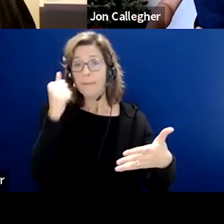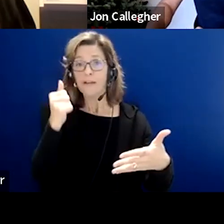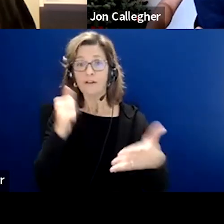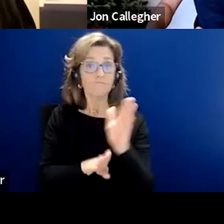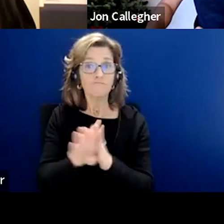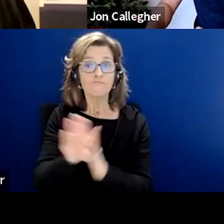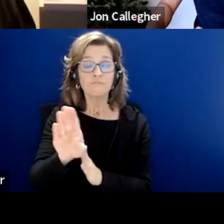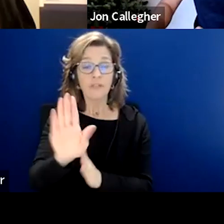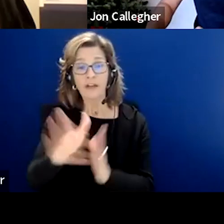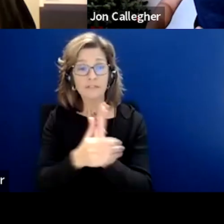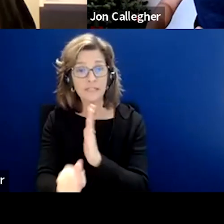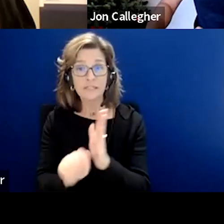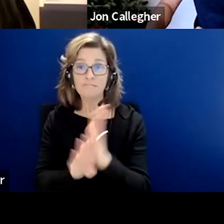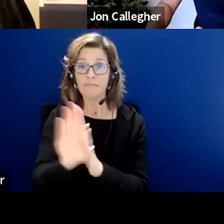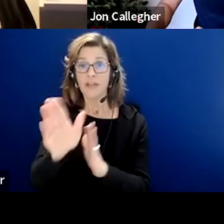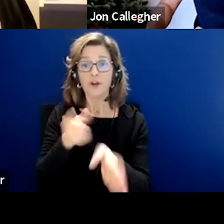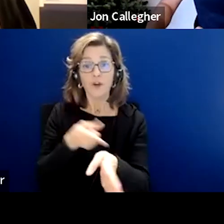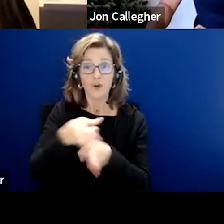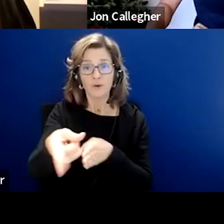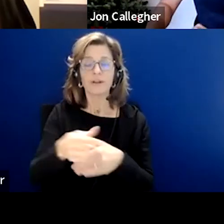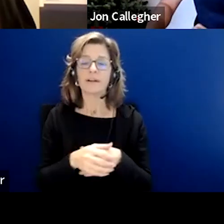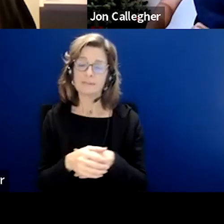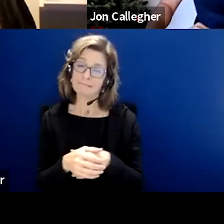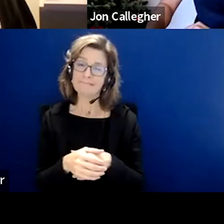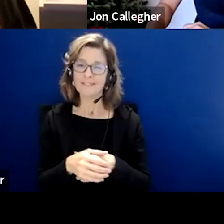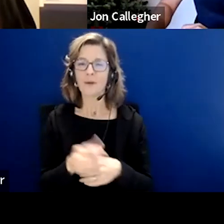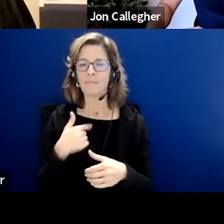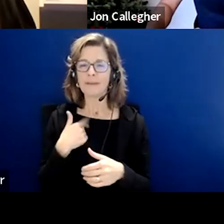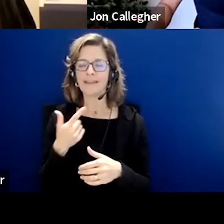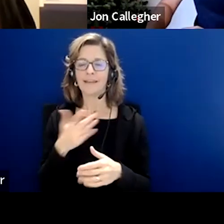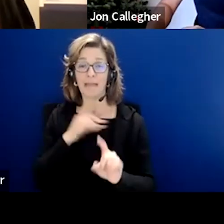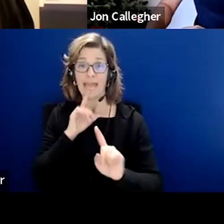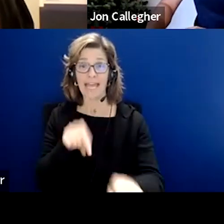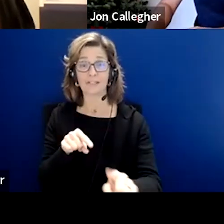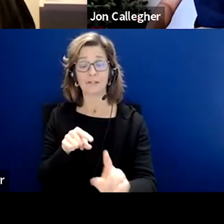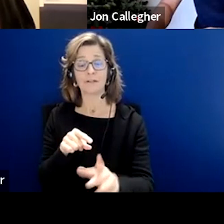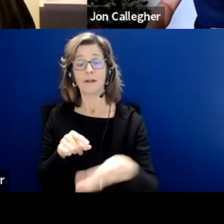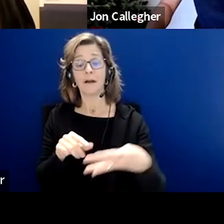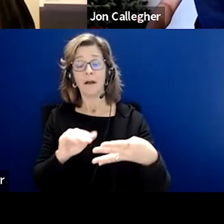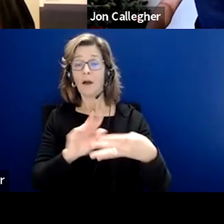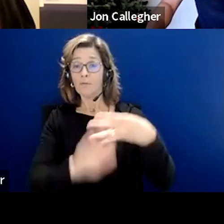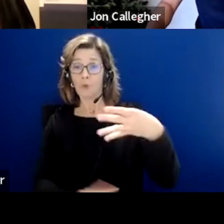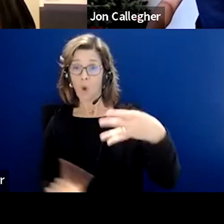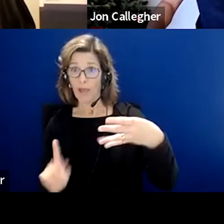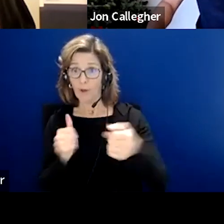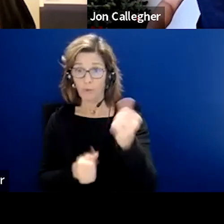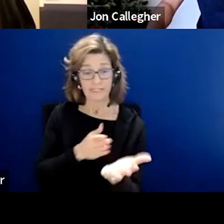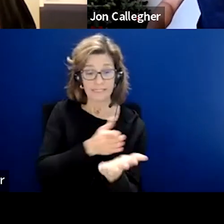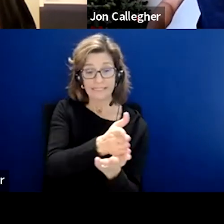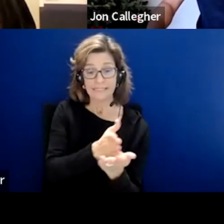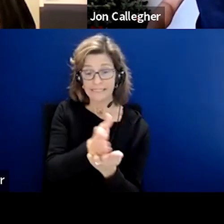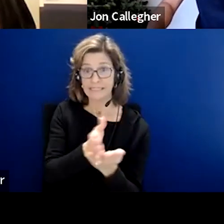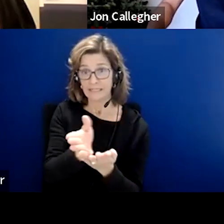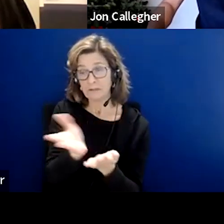I'm gonna take a bit of a different tactic in answering the question and say that I think in all